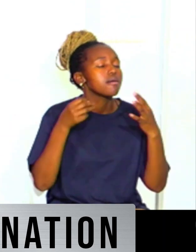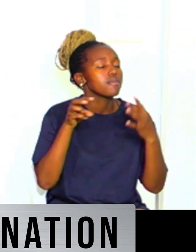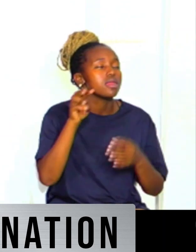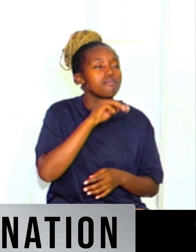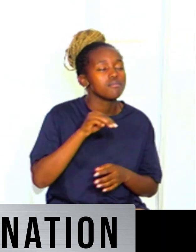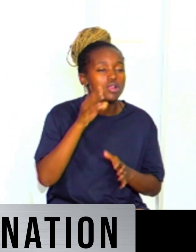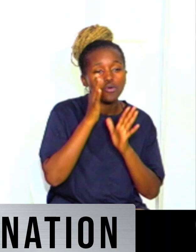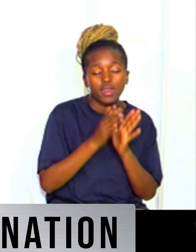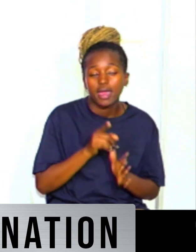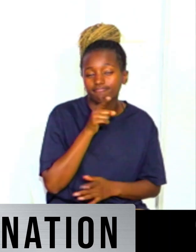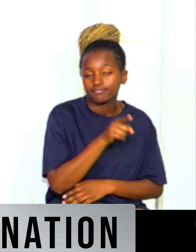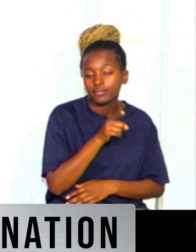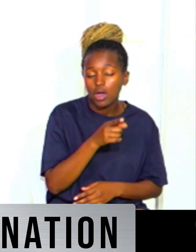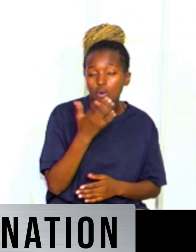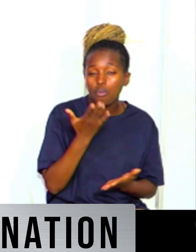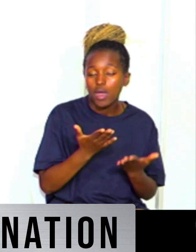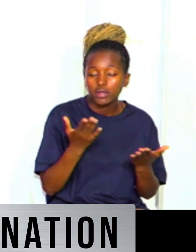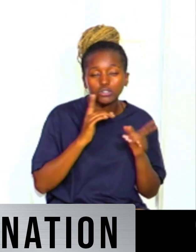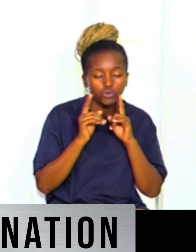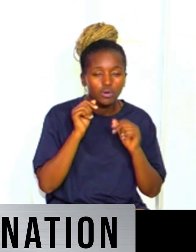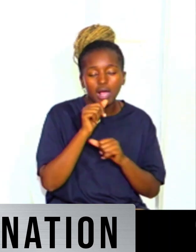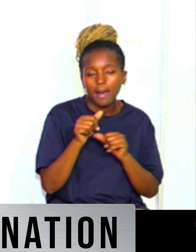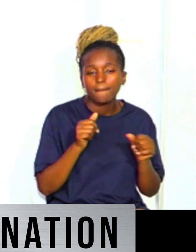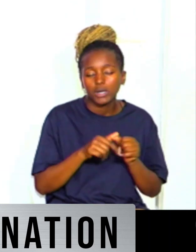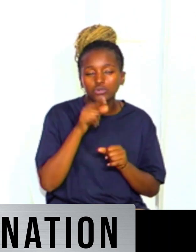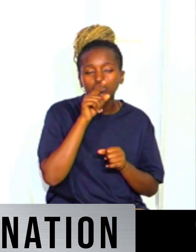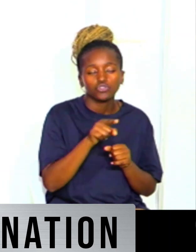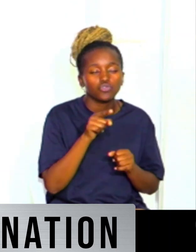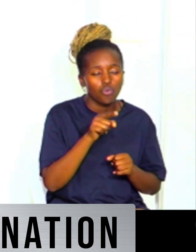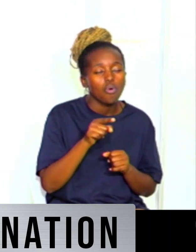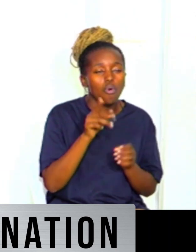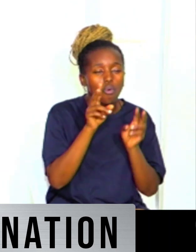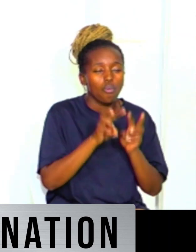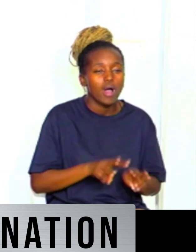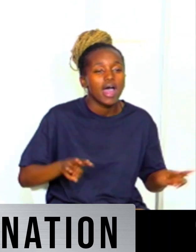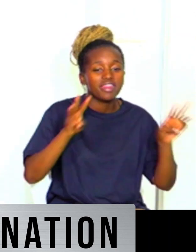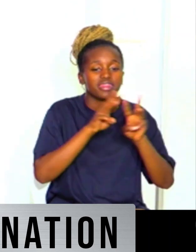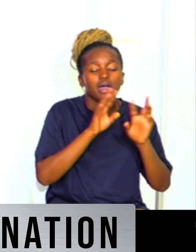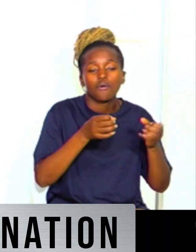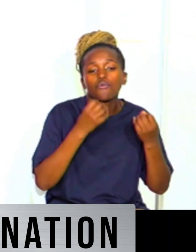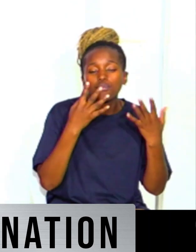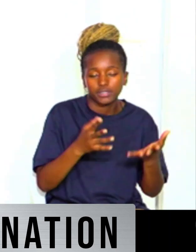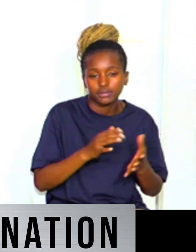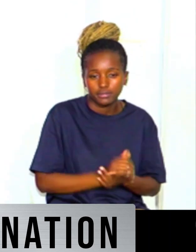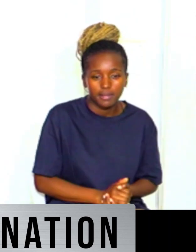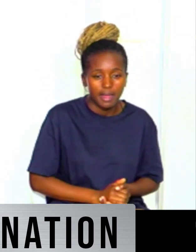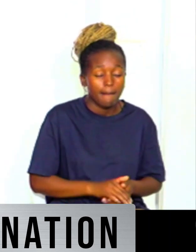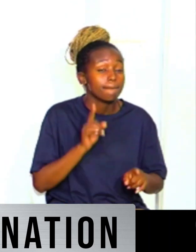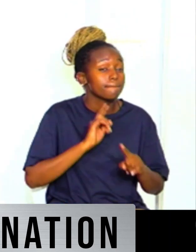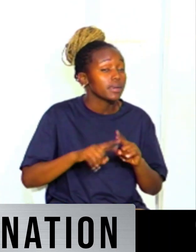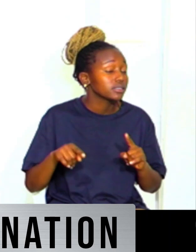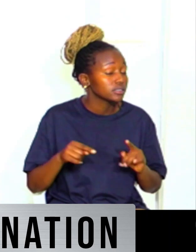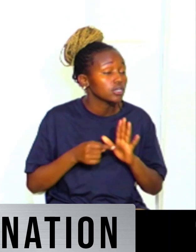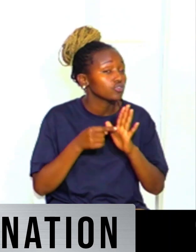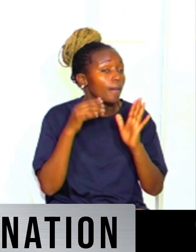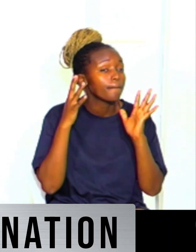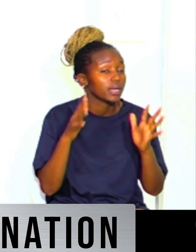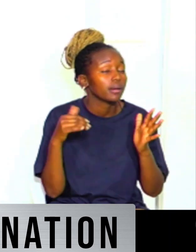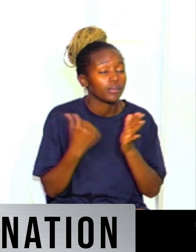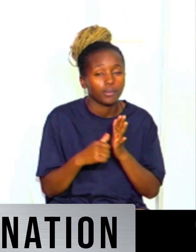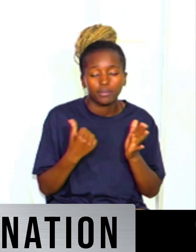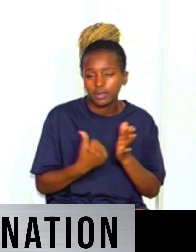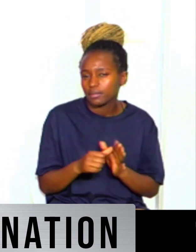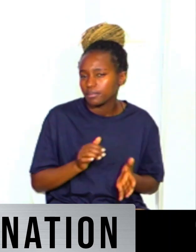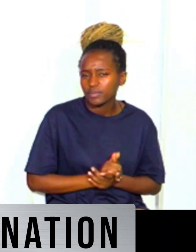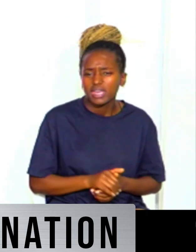remember during the network? Yeah. Yeah, that was just for the cabinet secretary. But many of these MPs are very big networks. Yeah, it was very